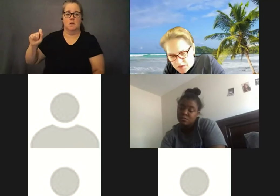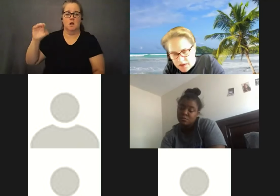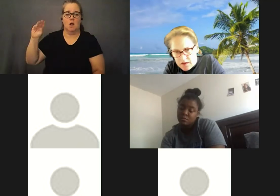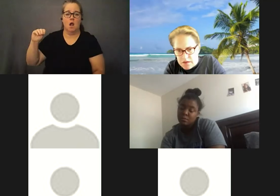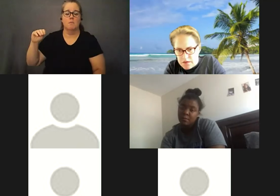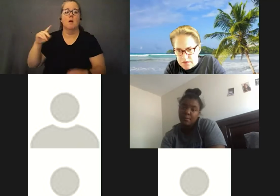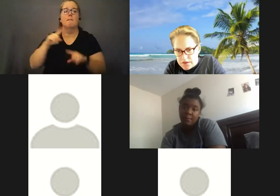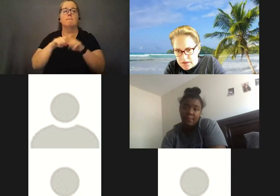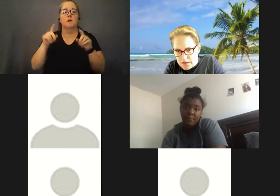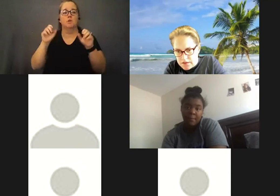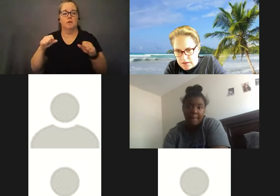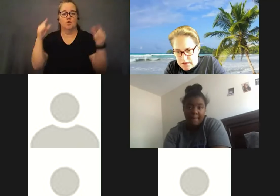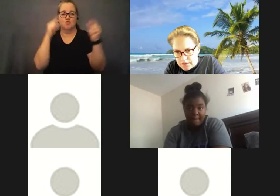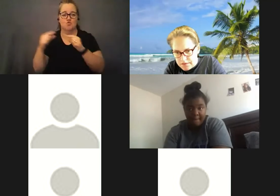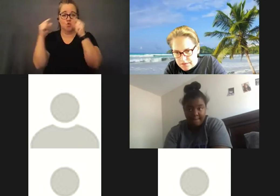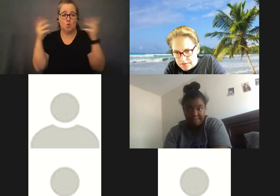savealife.com,